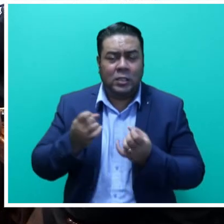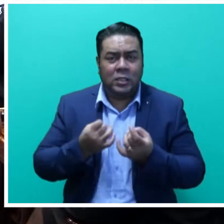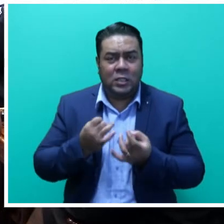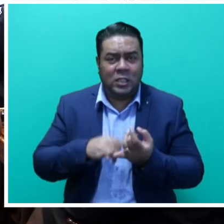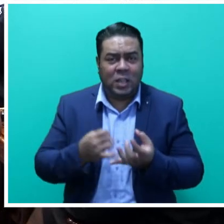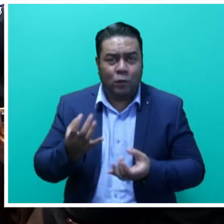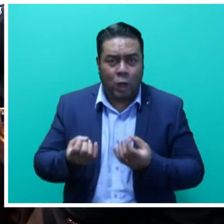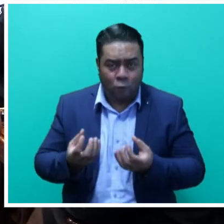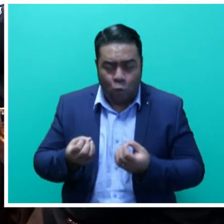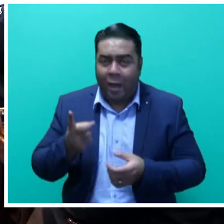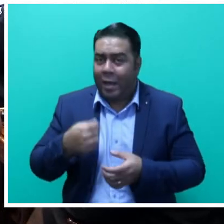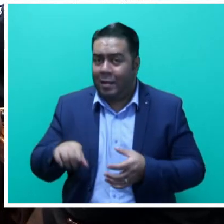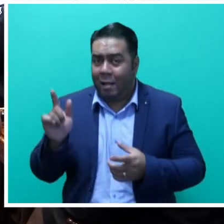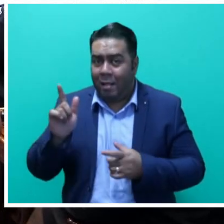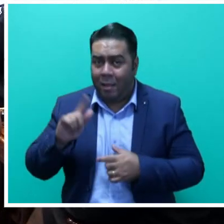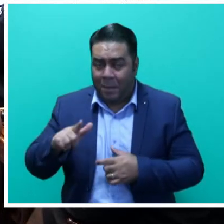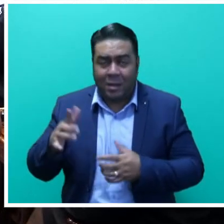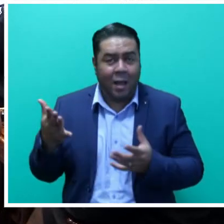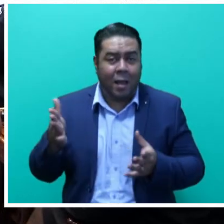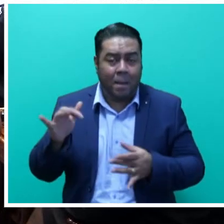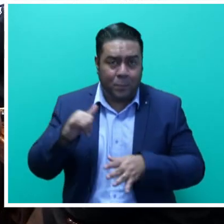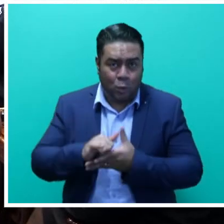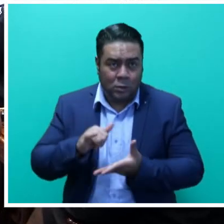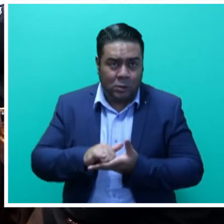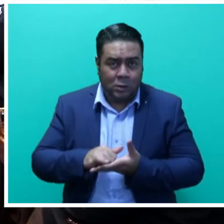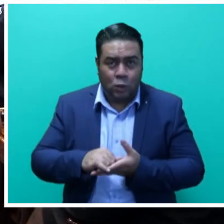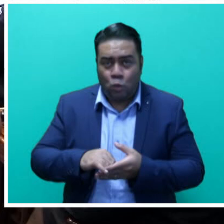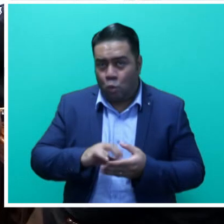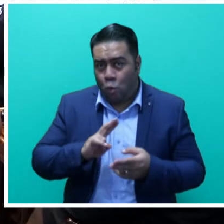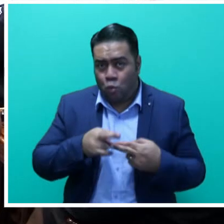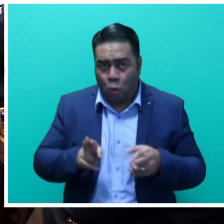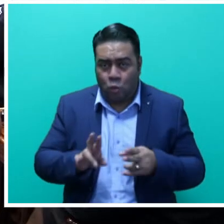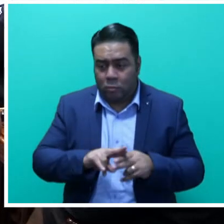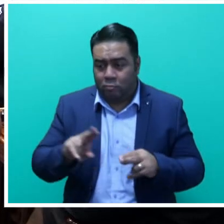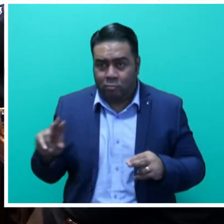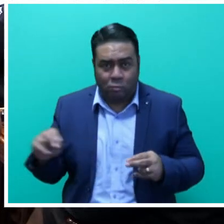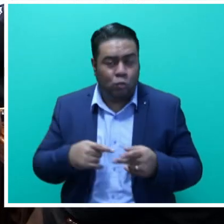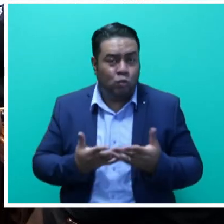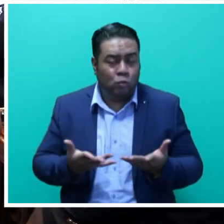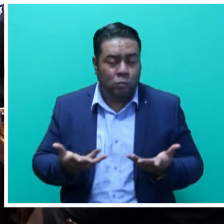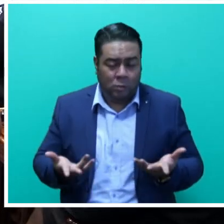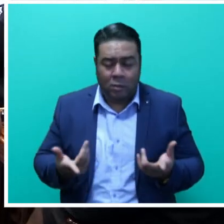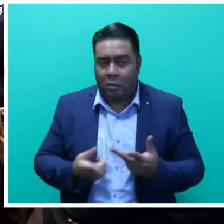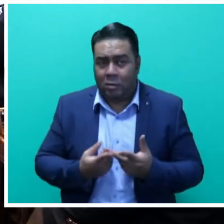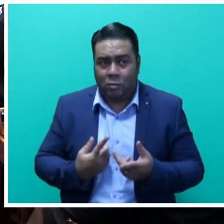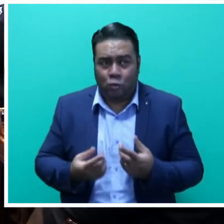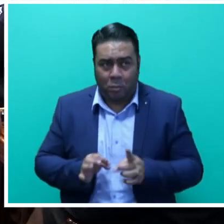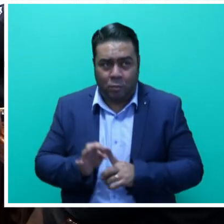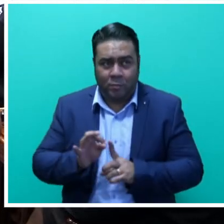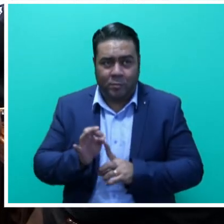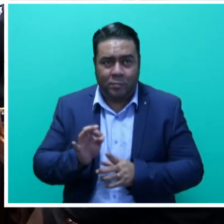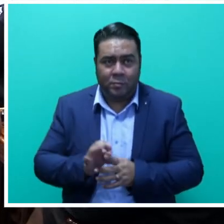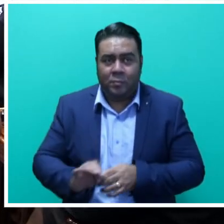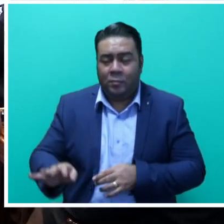on the road connecting Lambasa and Savu-Savu, a landfill for Savu-Savu, cityscape enhancements,